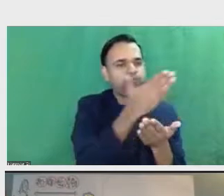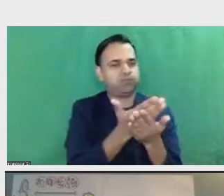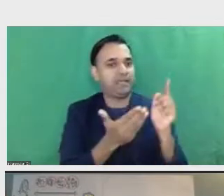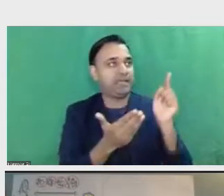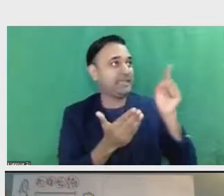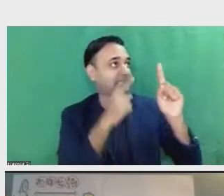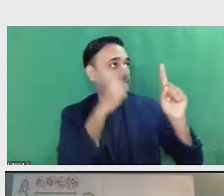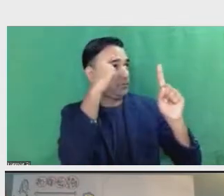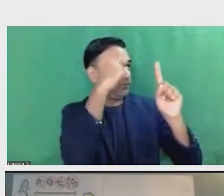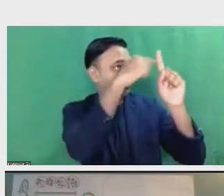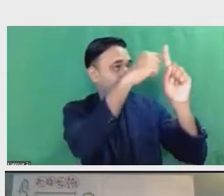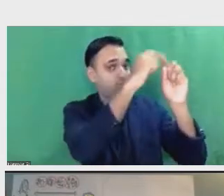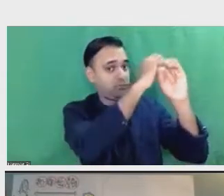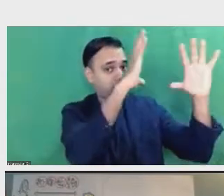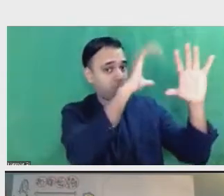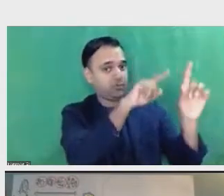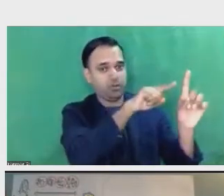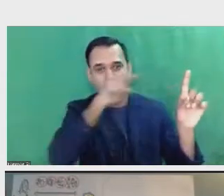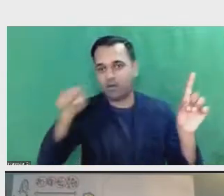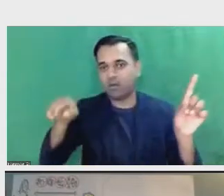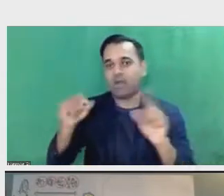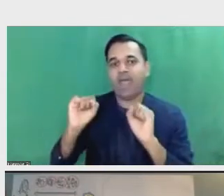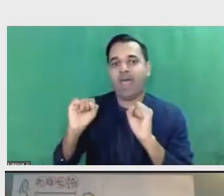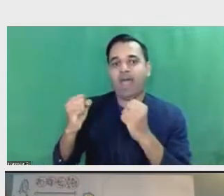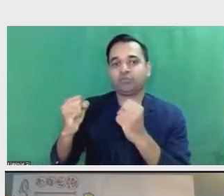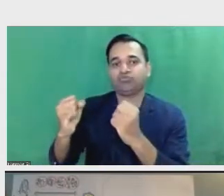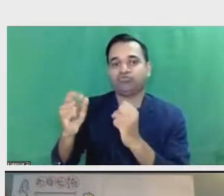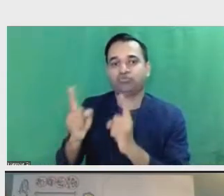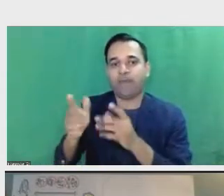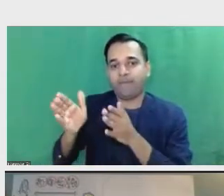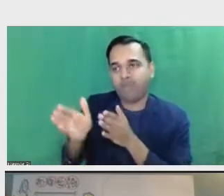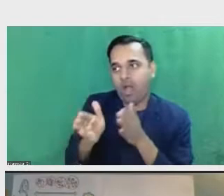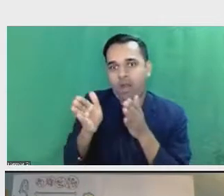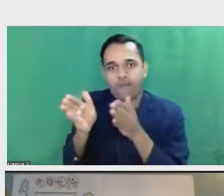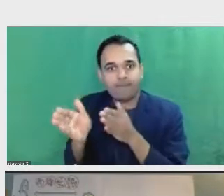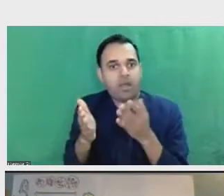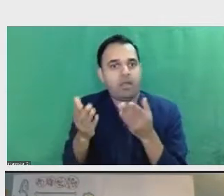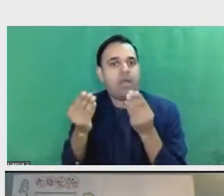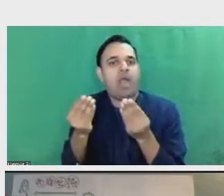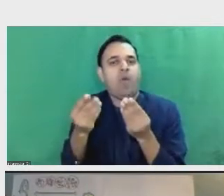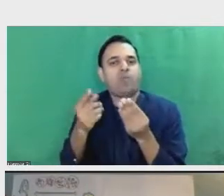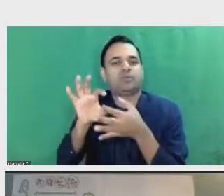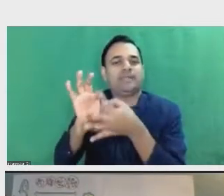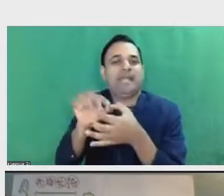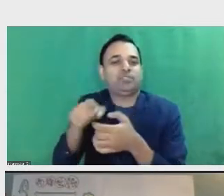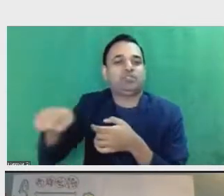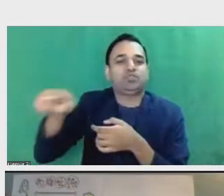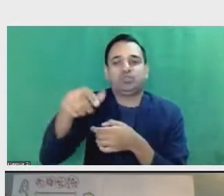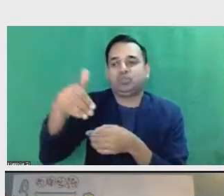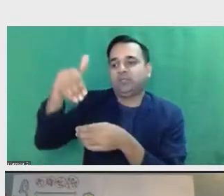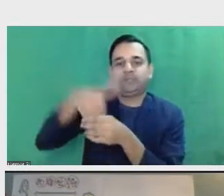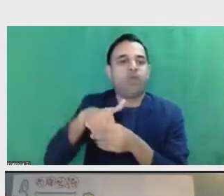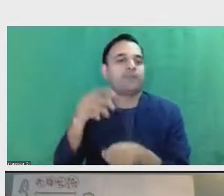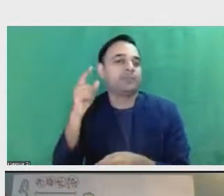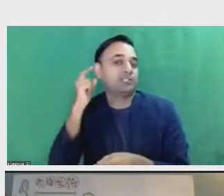gender in a way that maximize the outcome? So that is a little bit the three message I wanted to